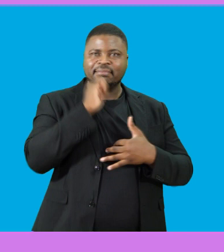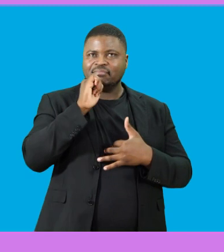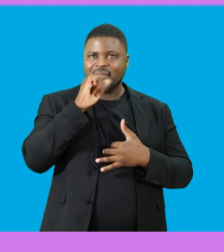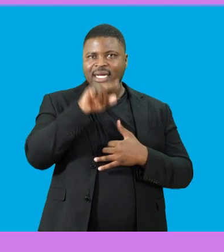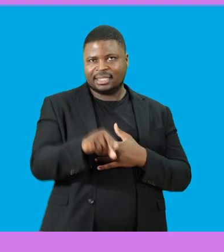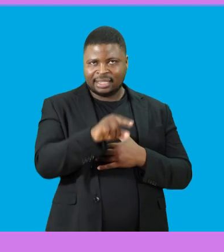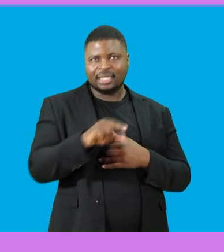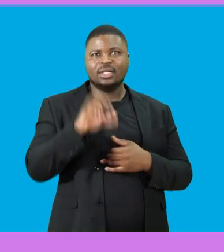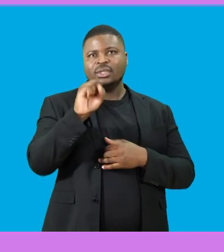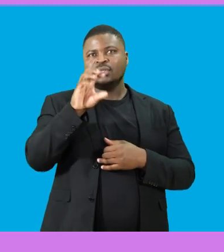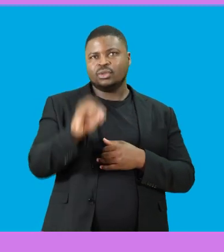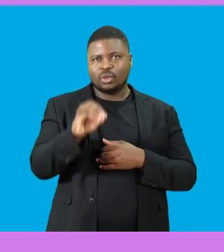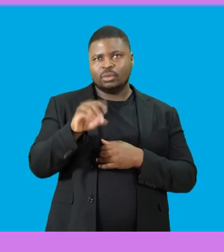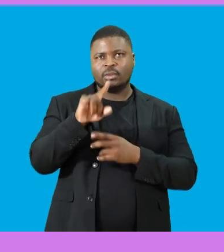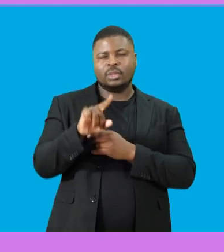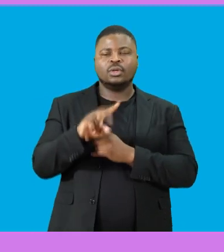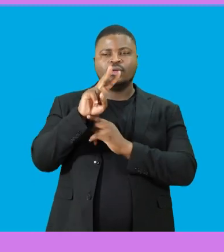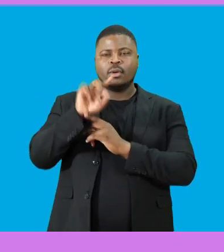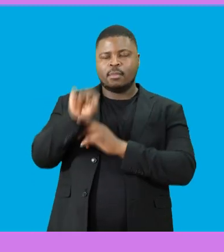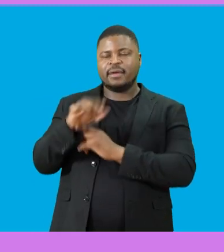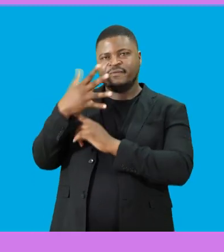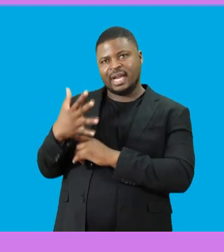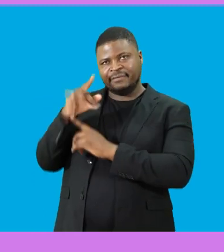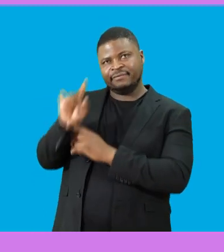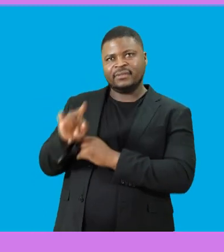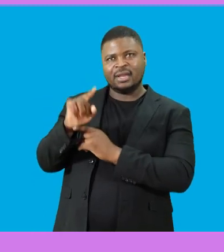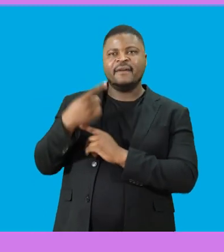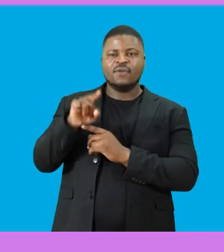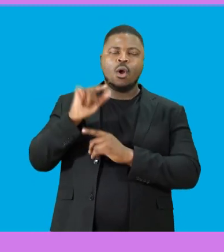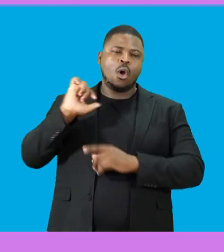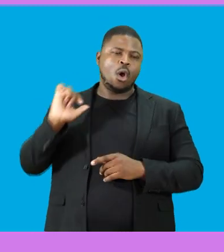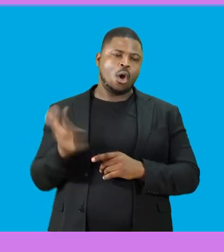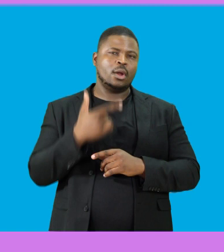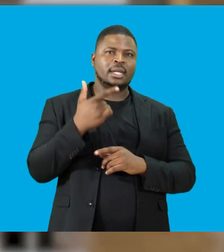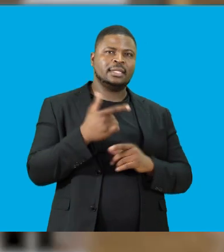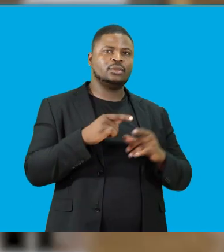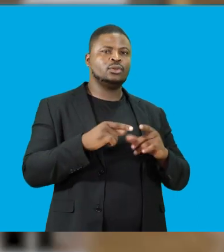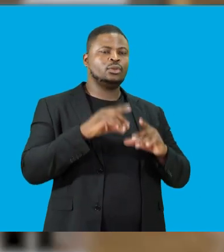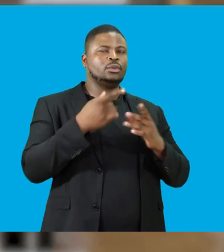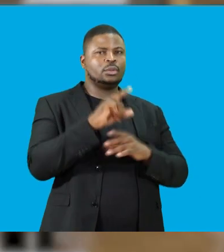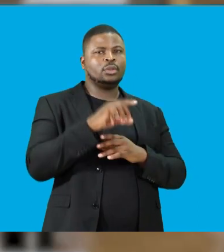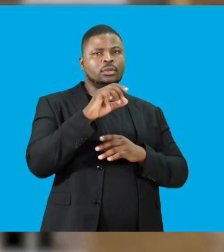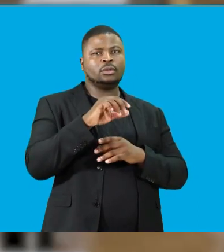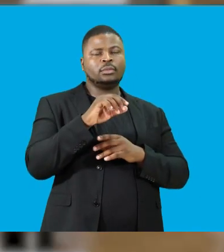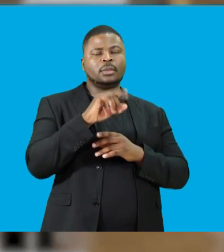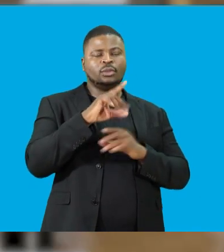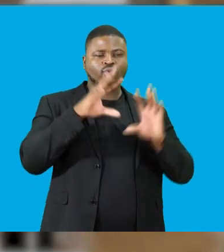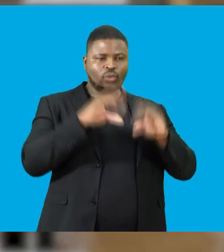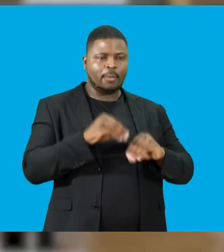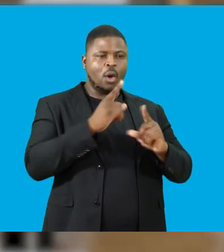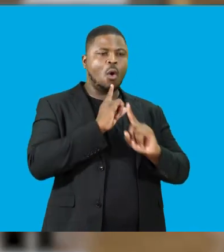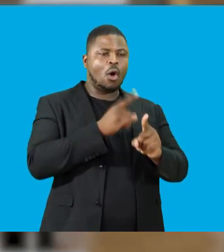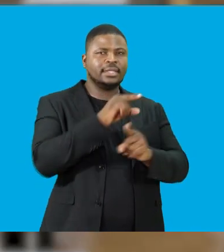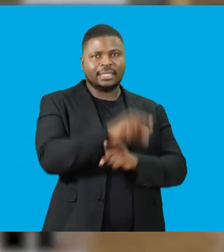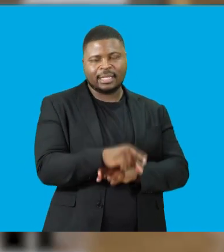stop order. It's not for all the stop orders that have been made. So for each and every stop order, you will be charged 2 rand